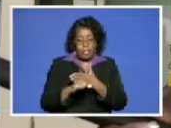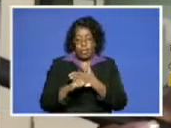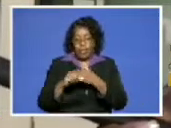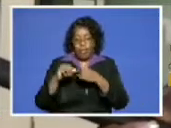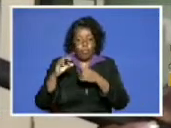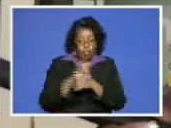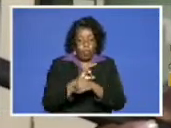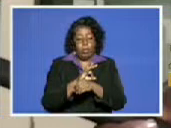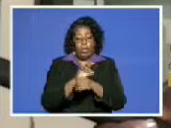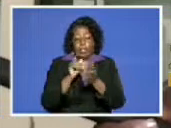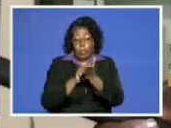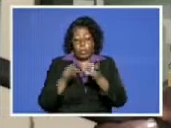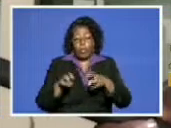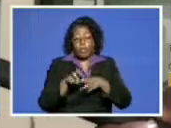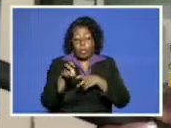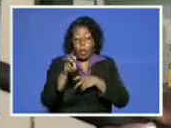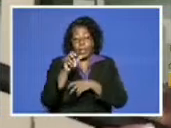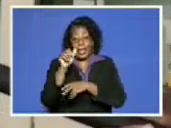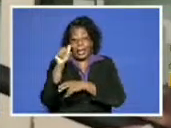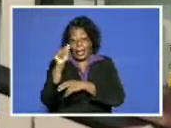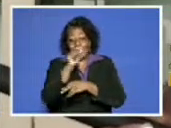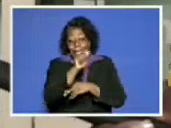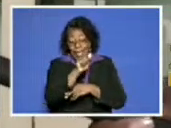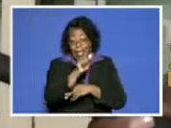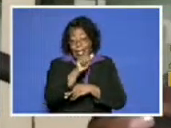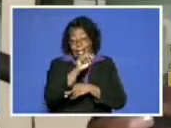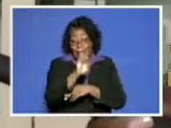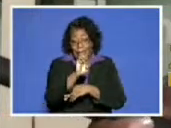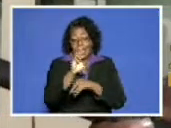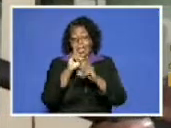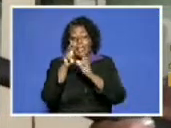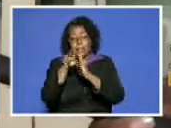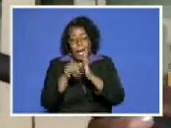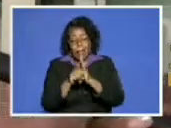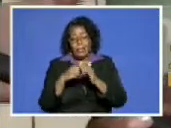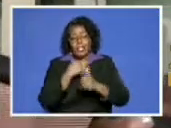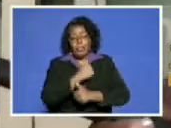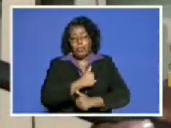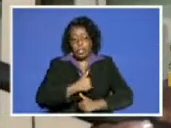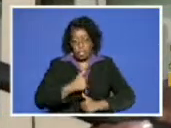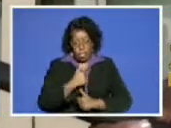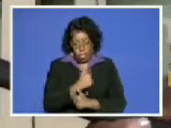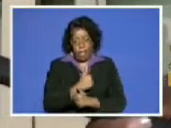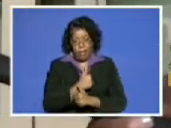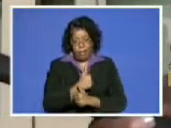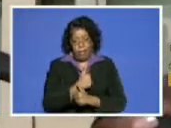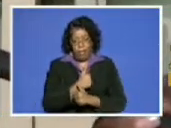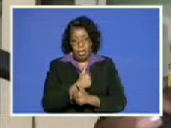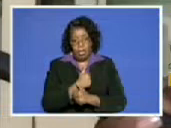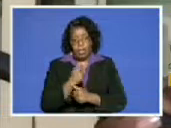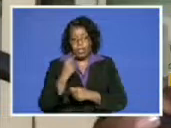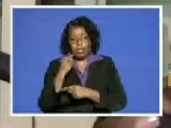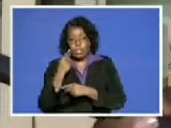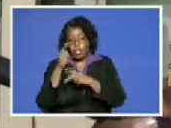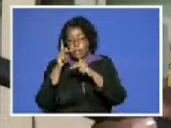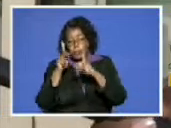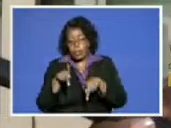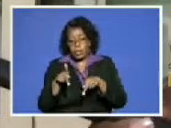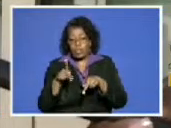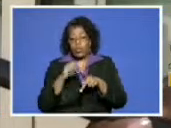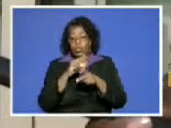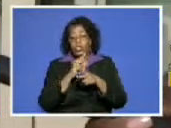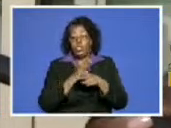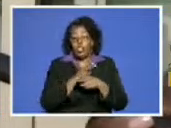was able to have a tour of the accident emergency department to appreciate our acute patients who are